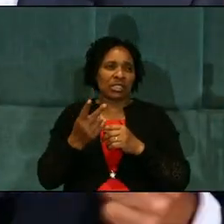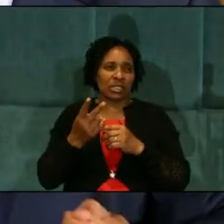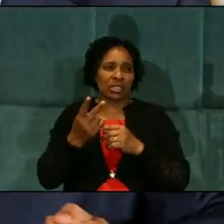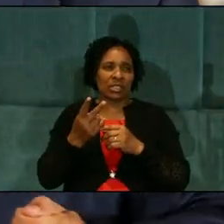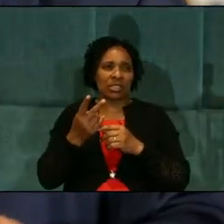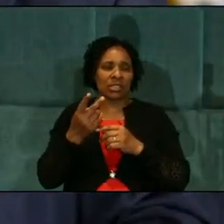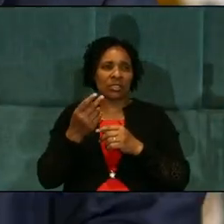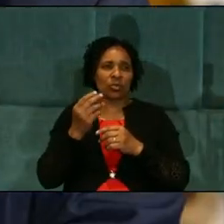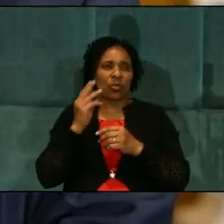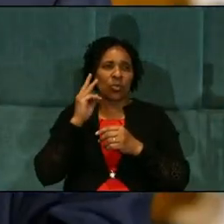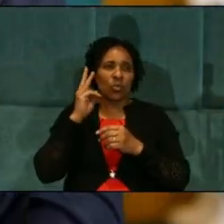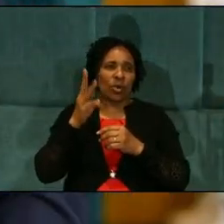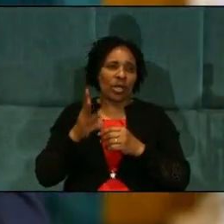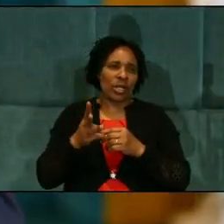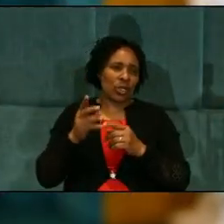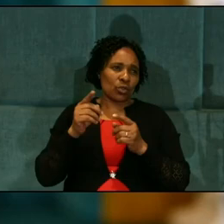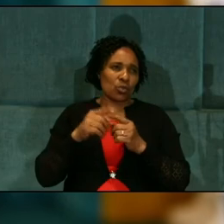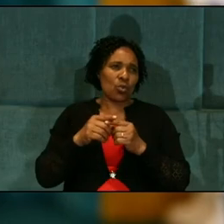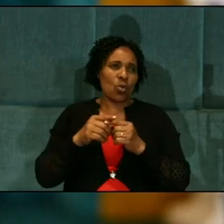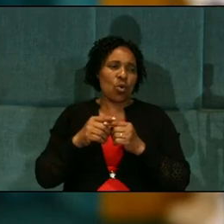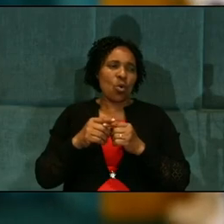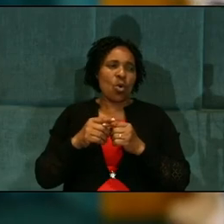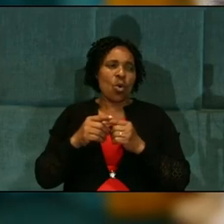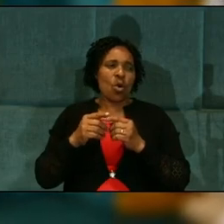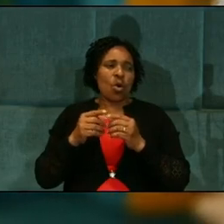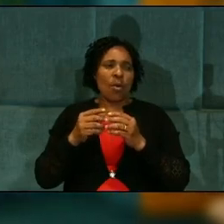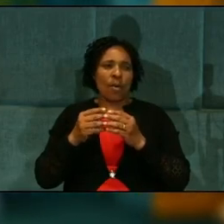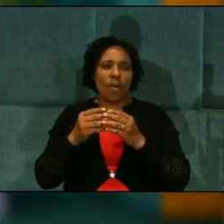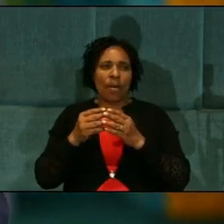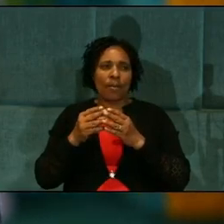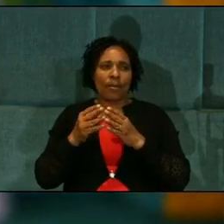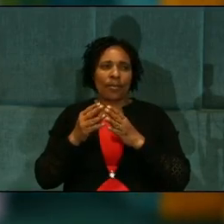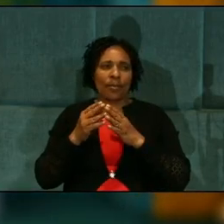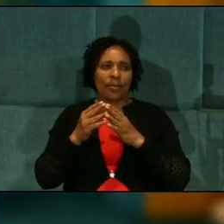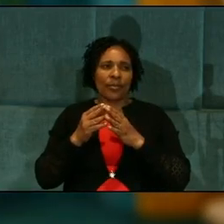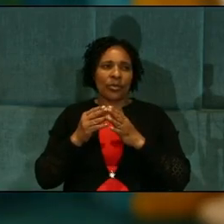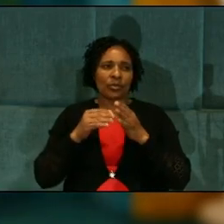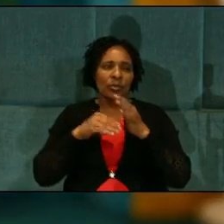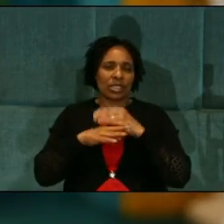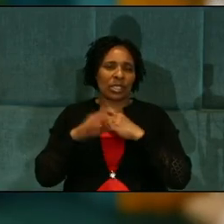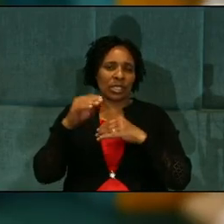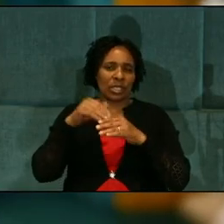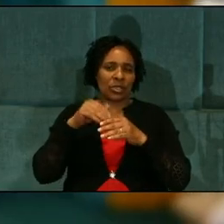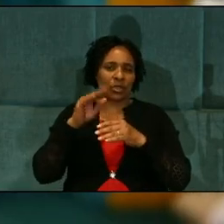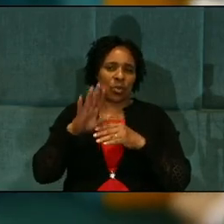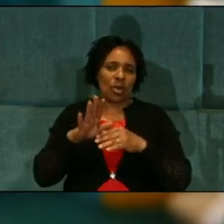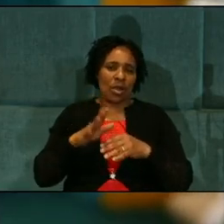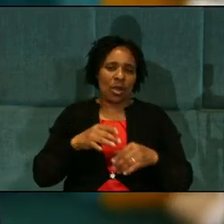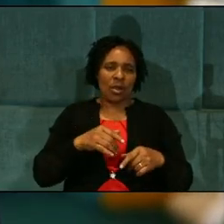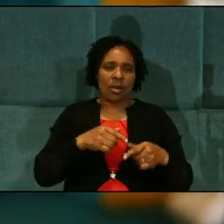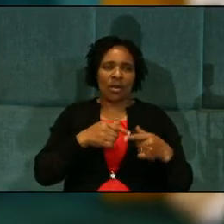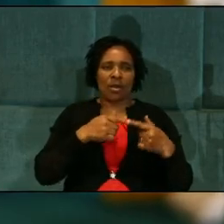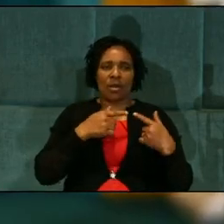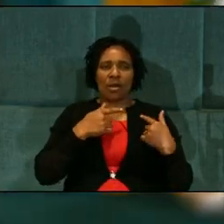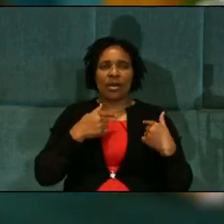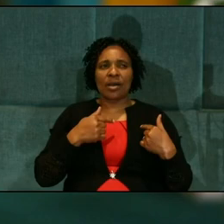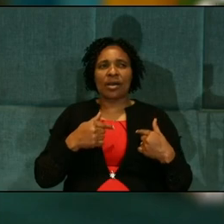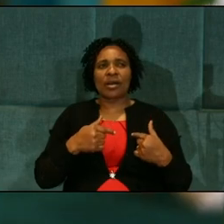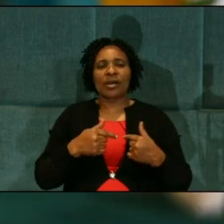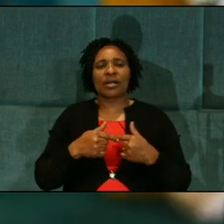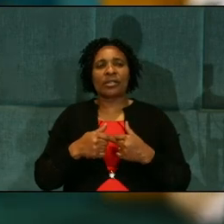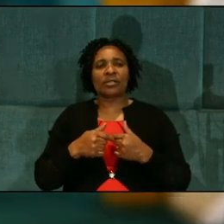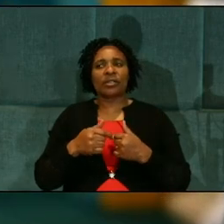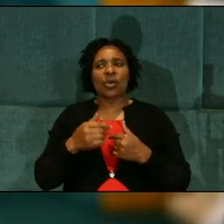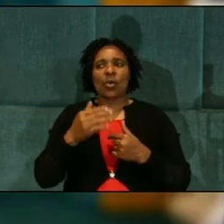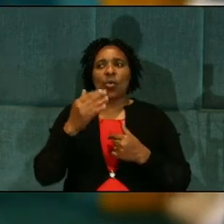Anybody open? Anybody open? God bless you, my sister. Anybody open? You gotta open. You gotta open,